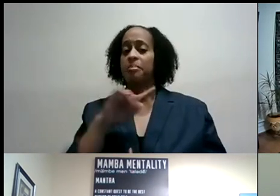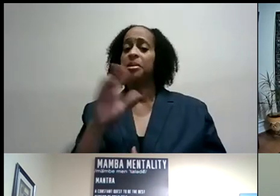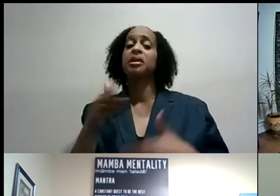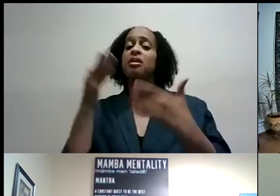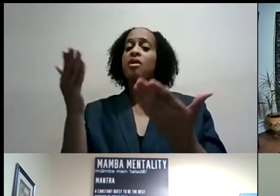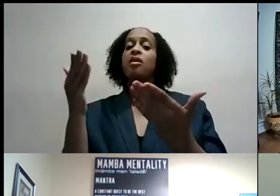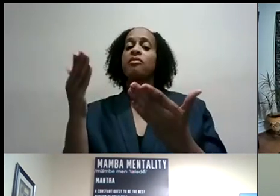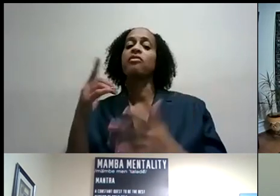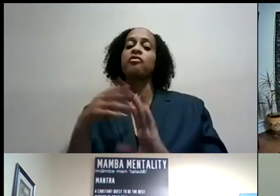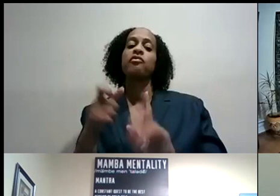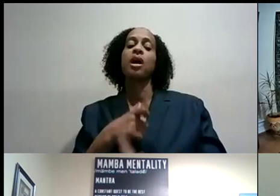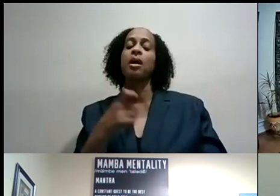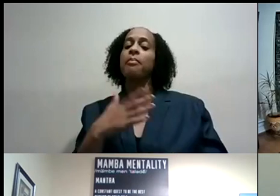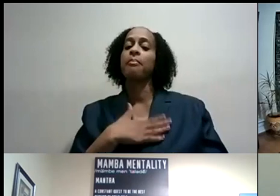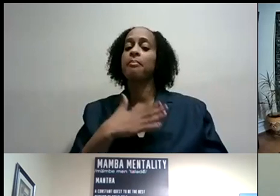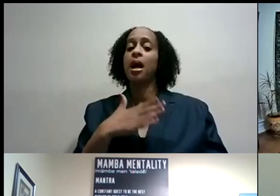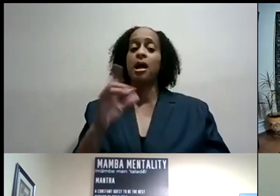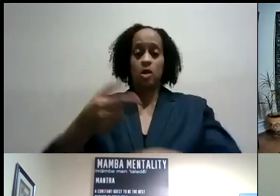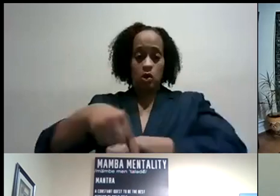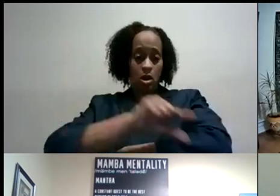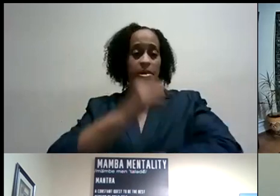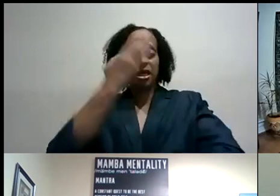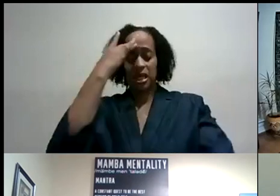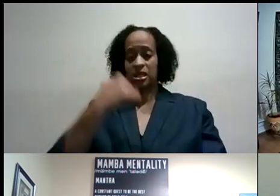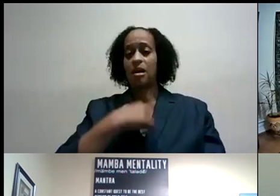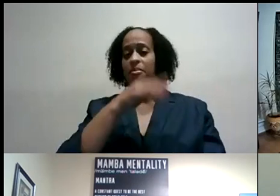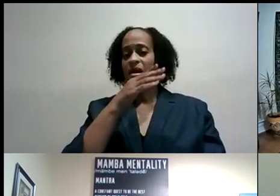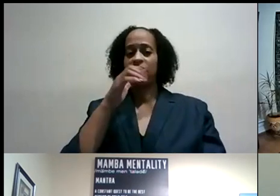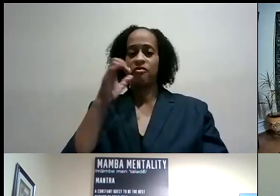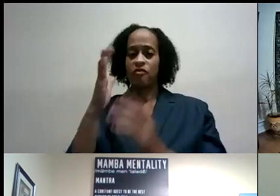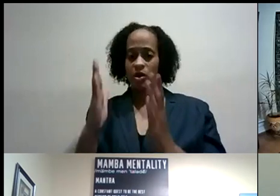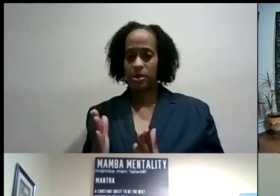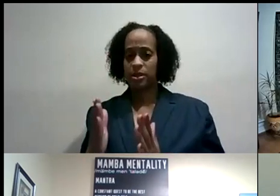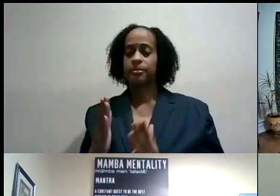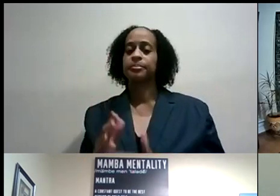going to give it from my garden because I'm a planter, I'm a farmer.